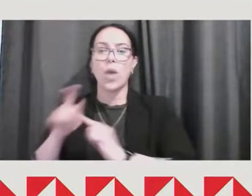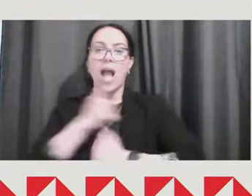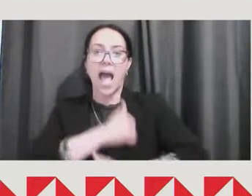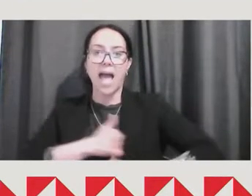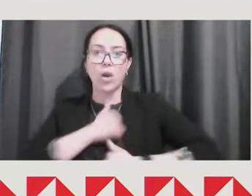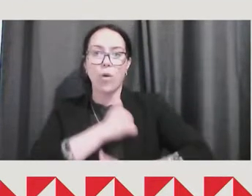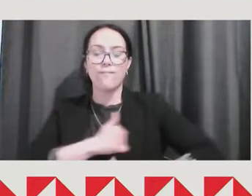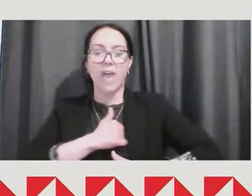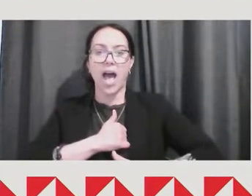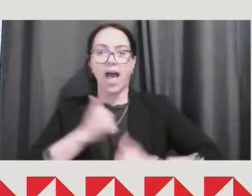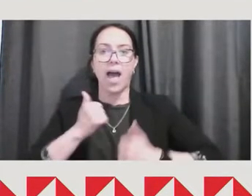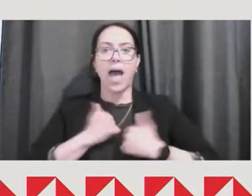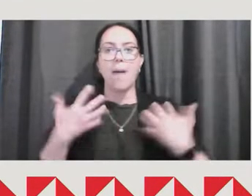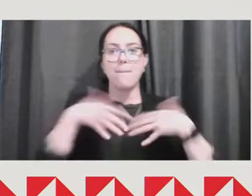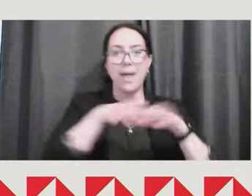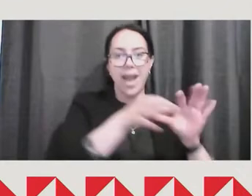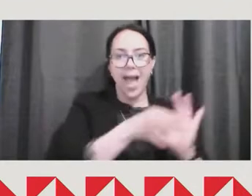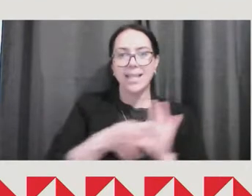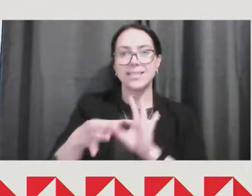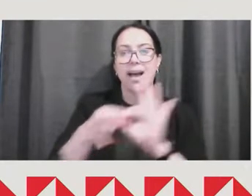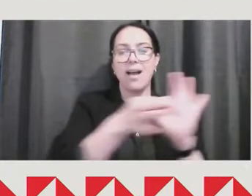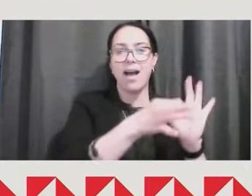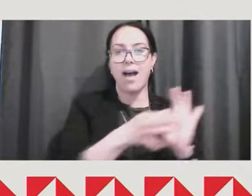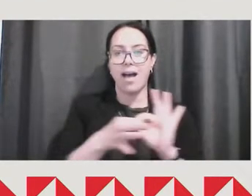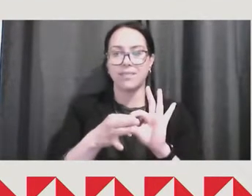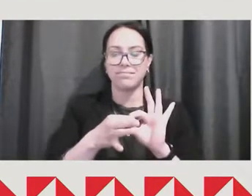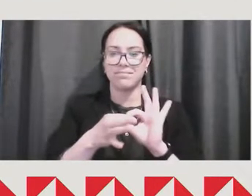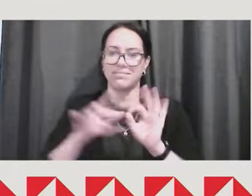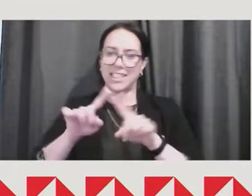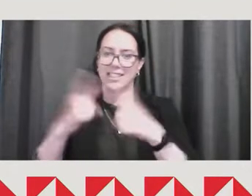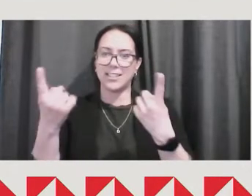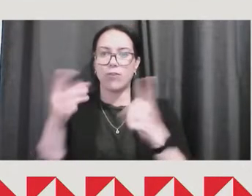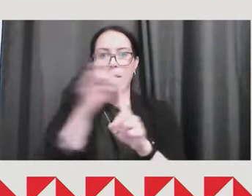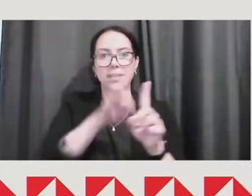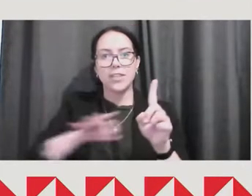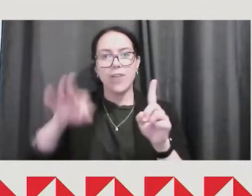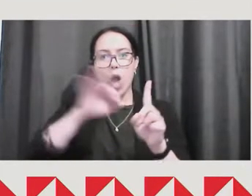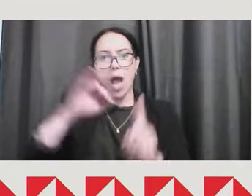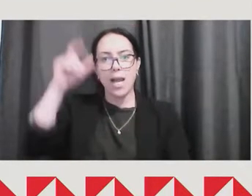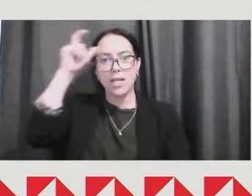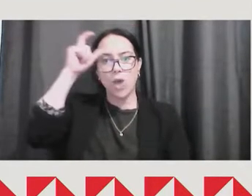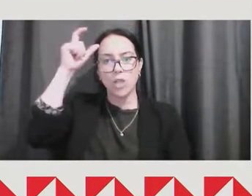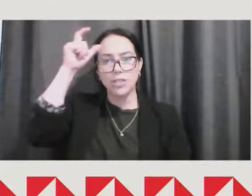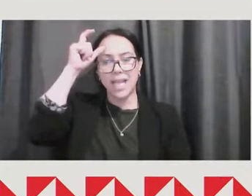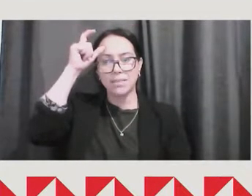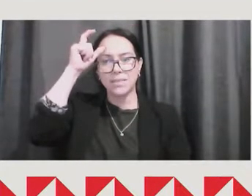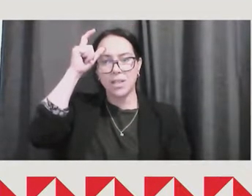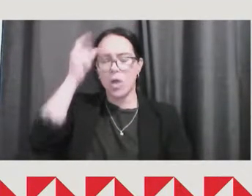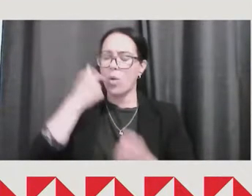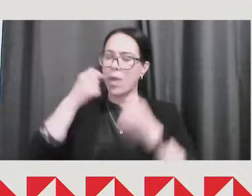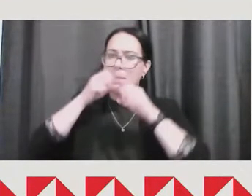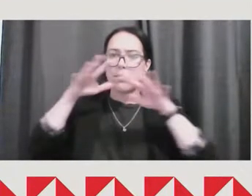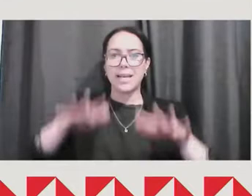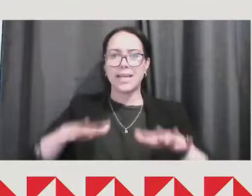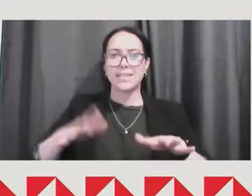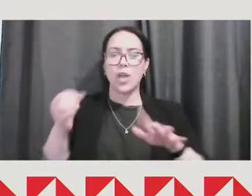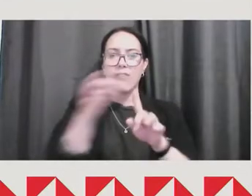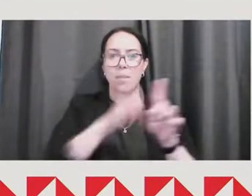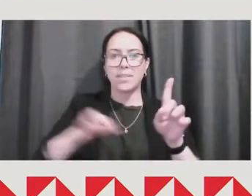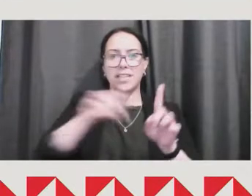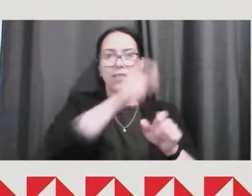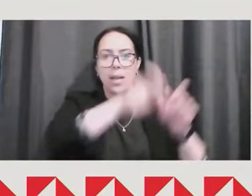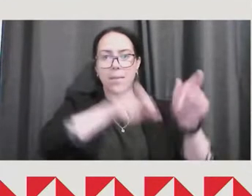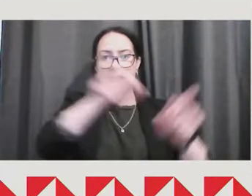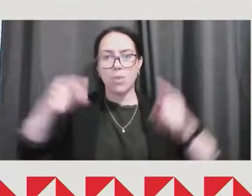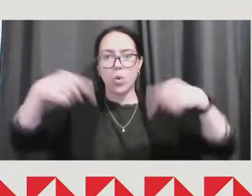sotsua and we are blessed to have some of the festival leaders here with us today sayuli tiri